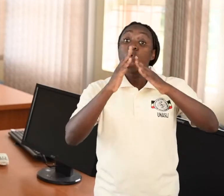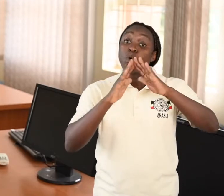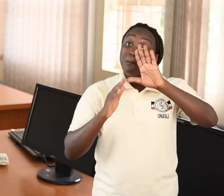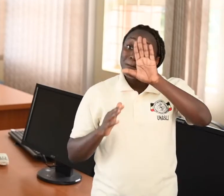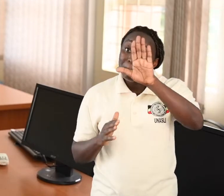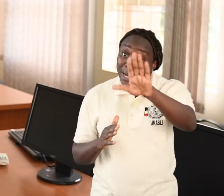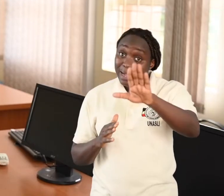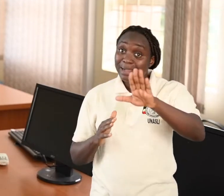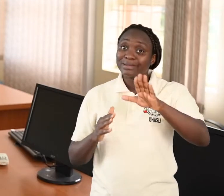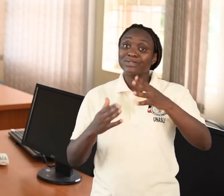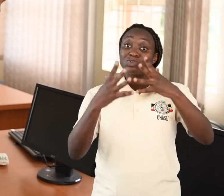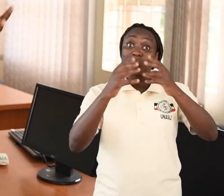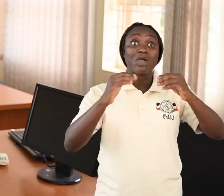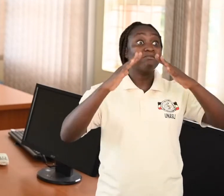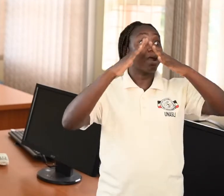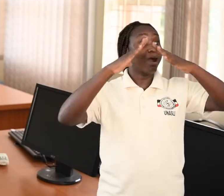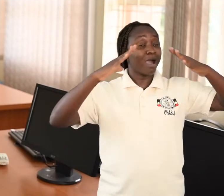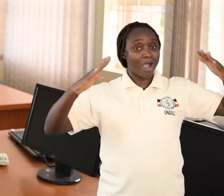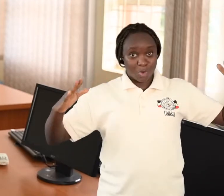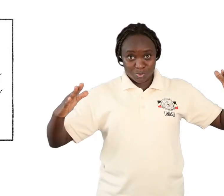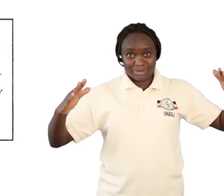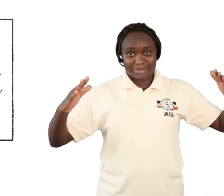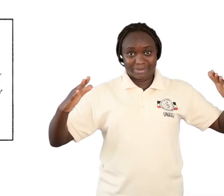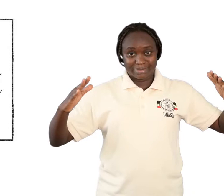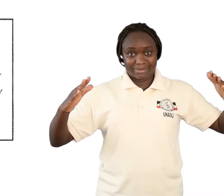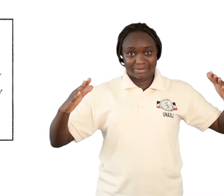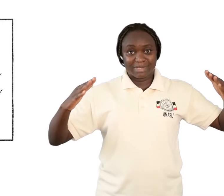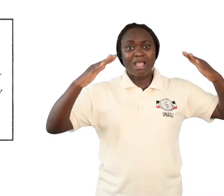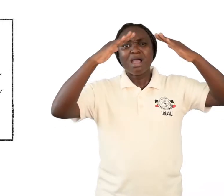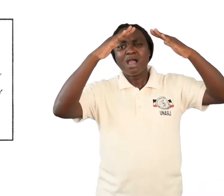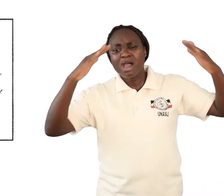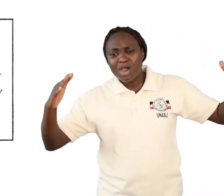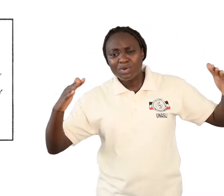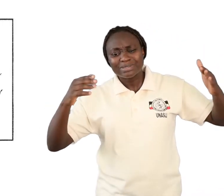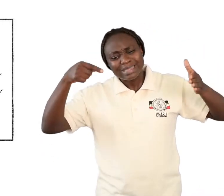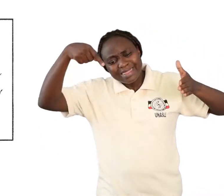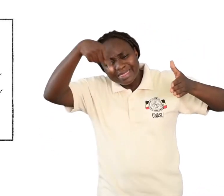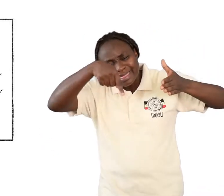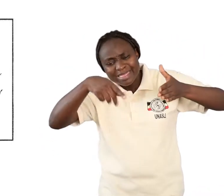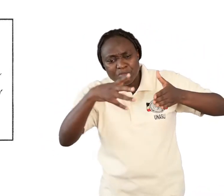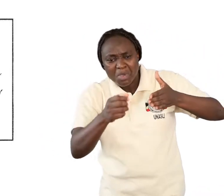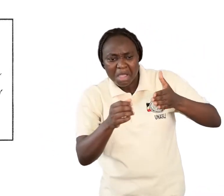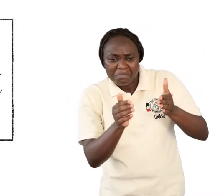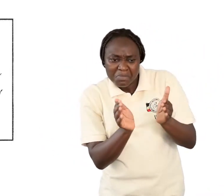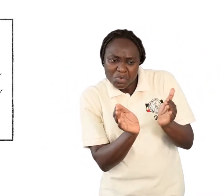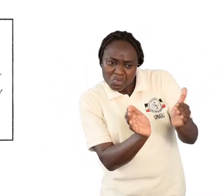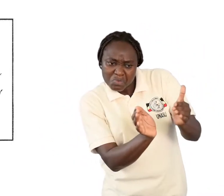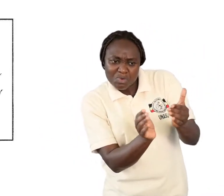have that big house. And in that big house, you have the kitchen,